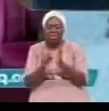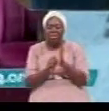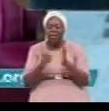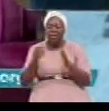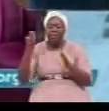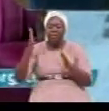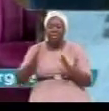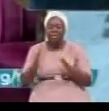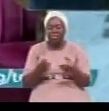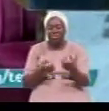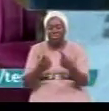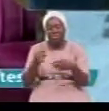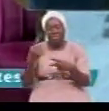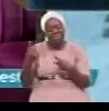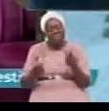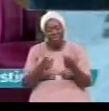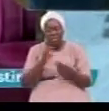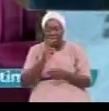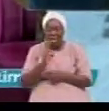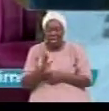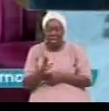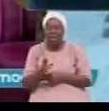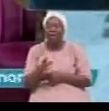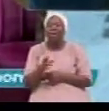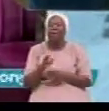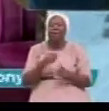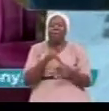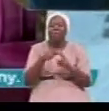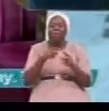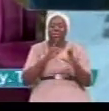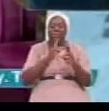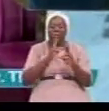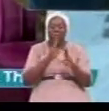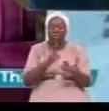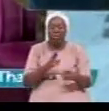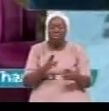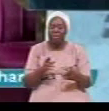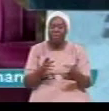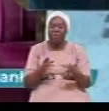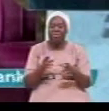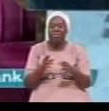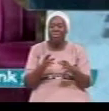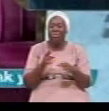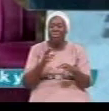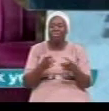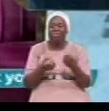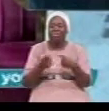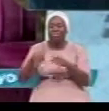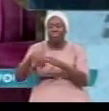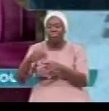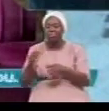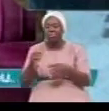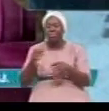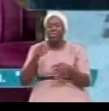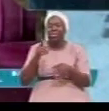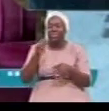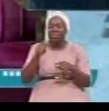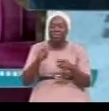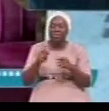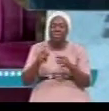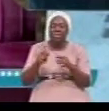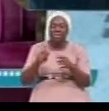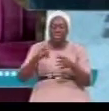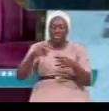visited and prayed for me. When the result was out, I was diagnosed